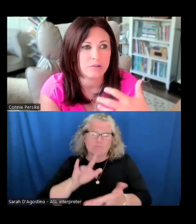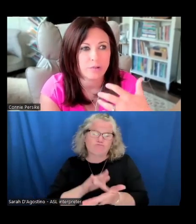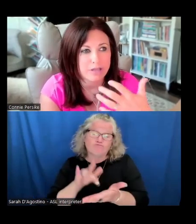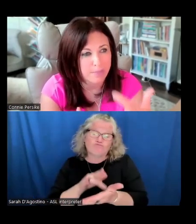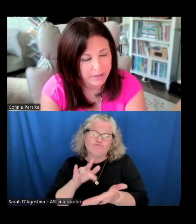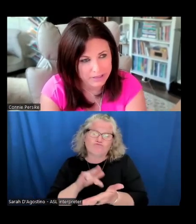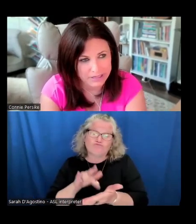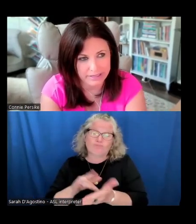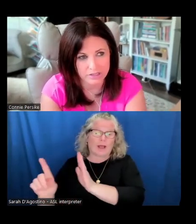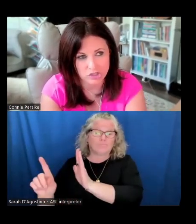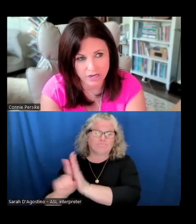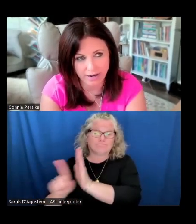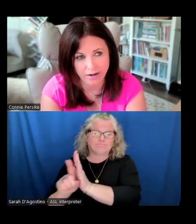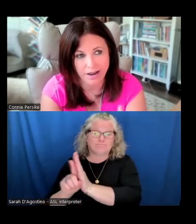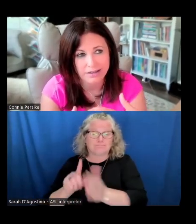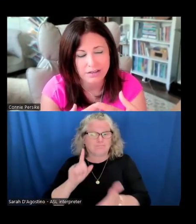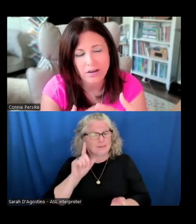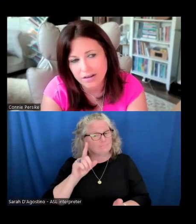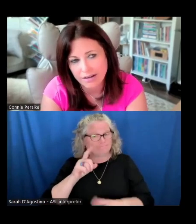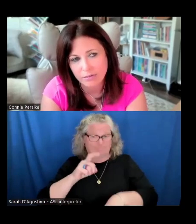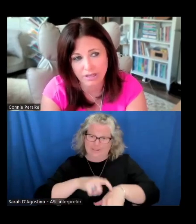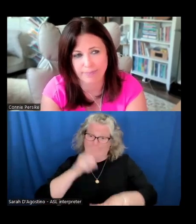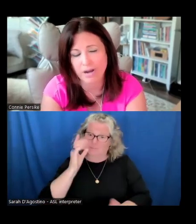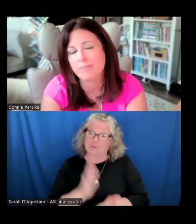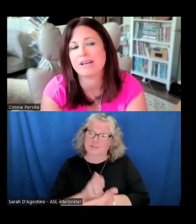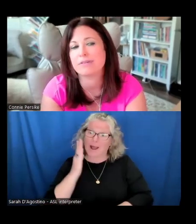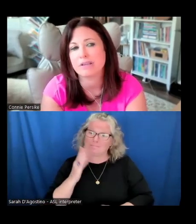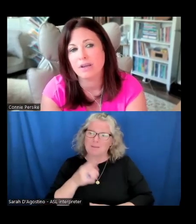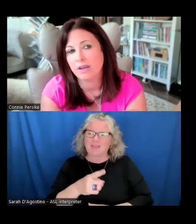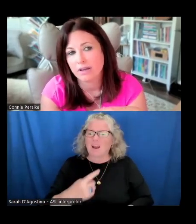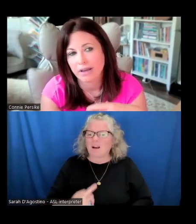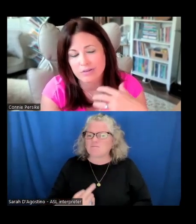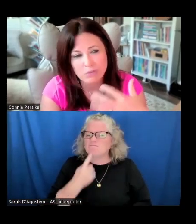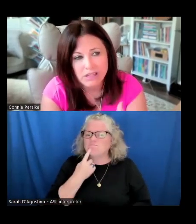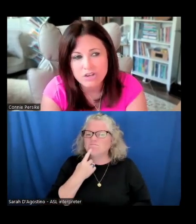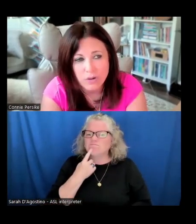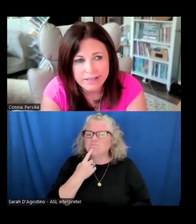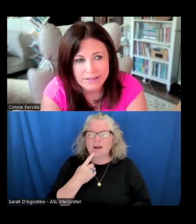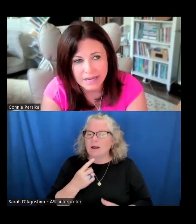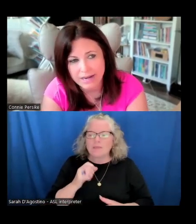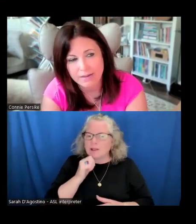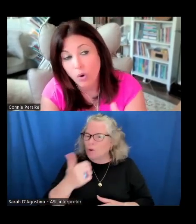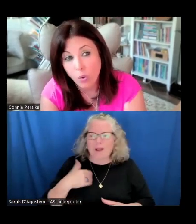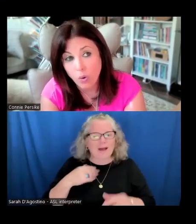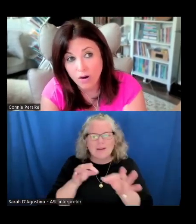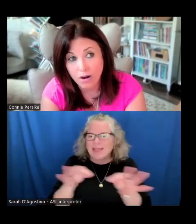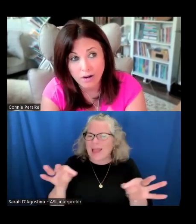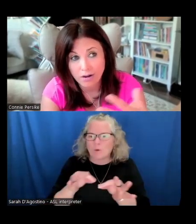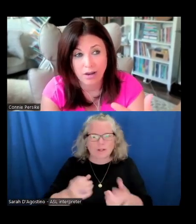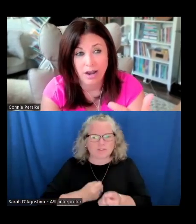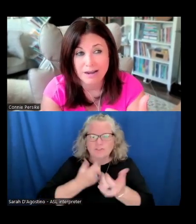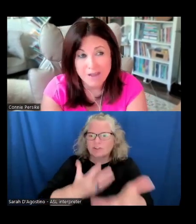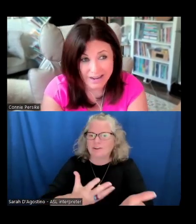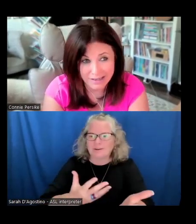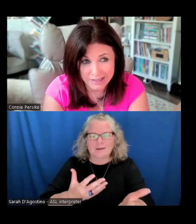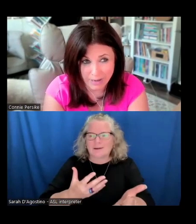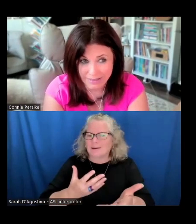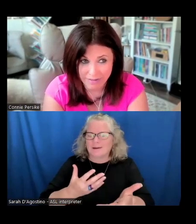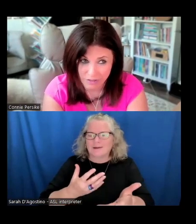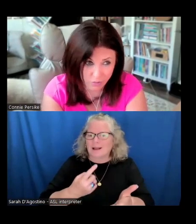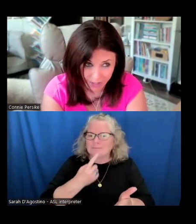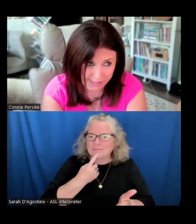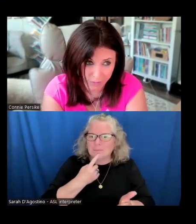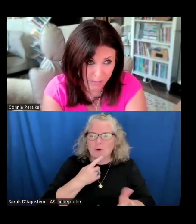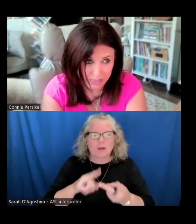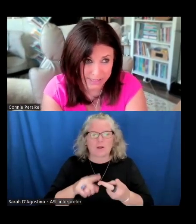language or the ability to share, oh, I'm really bummed. I was really enjoying this game. Or I'm not in a spot